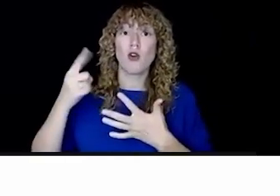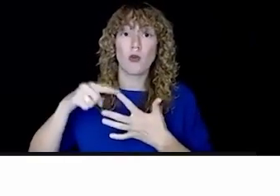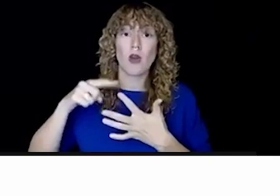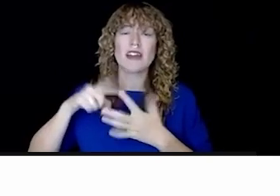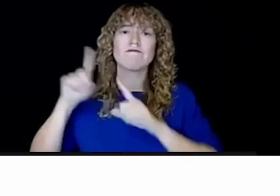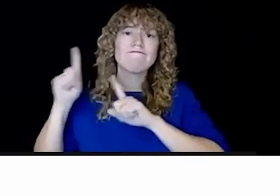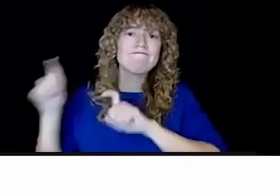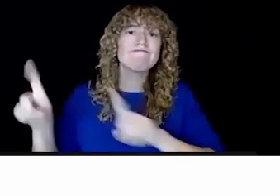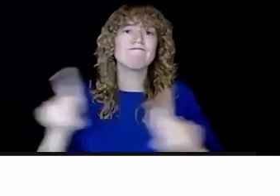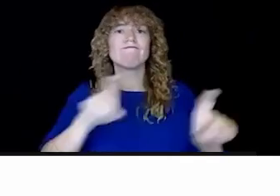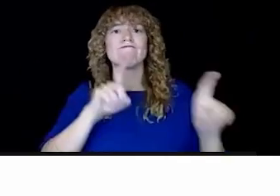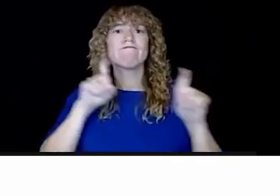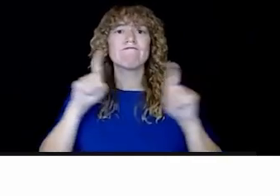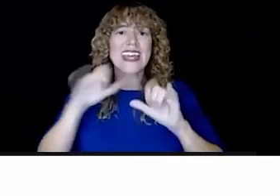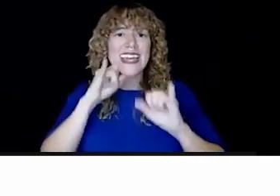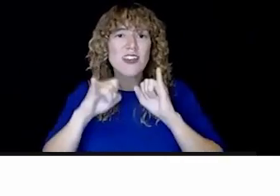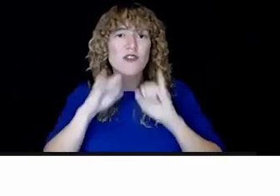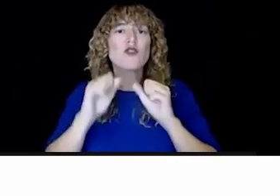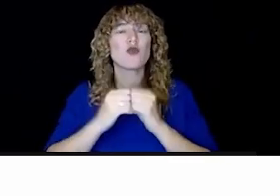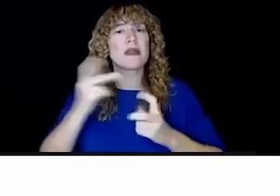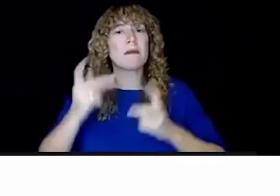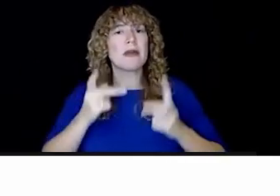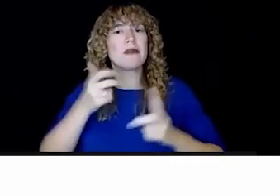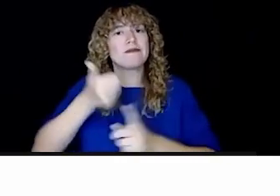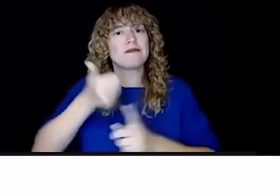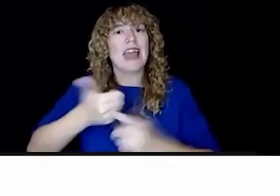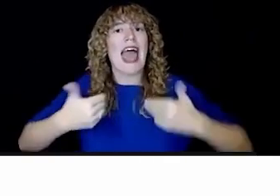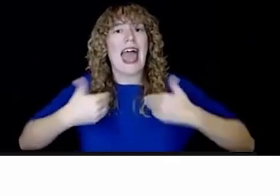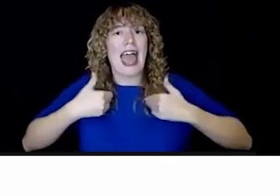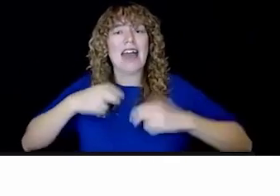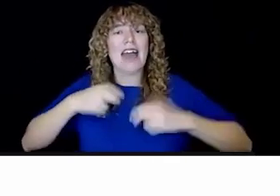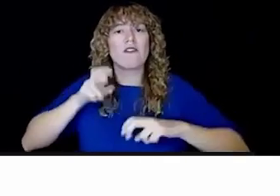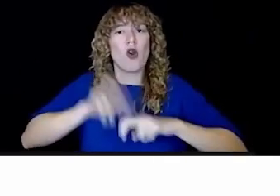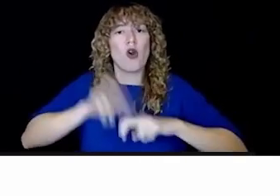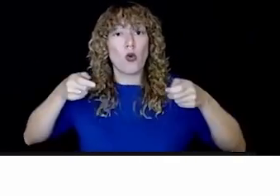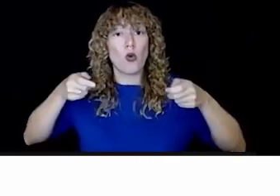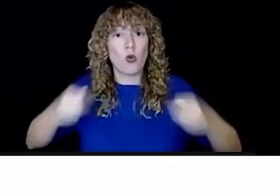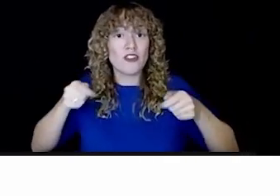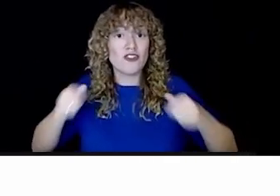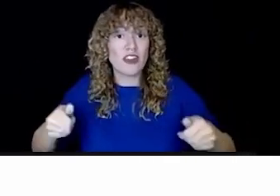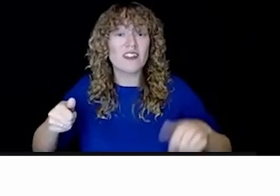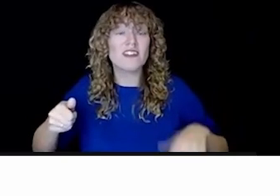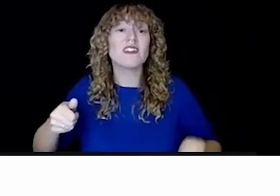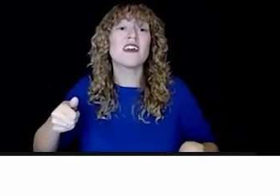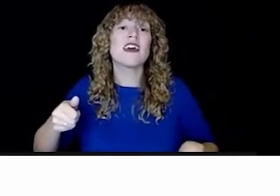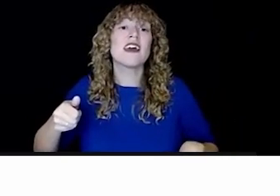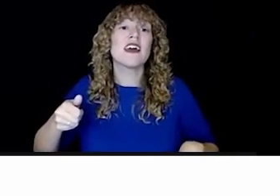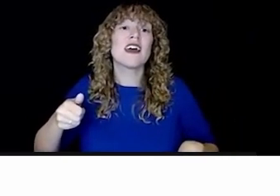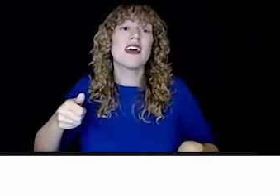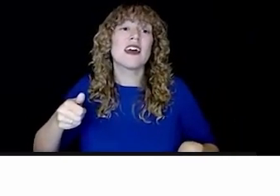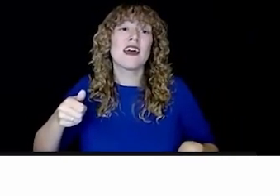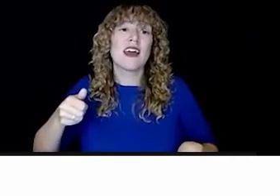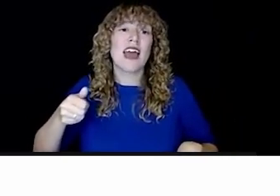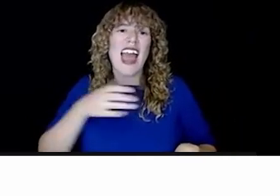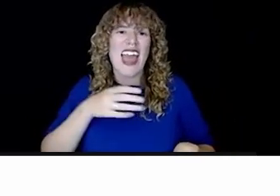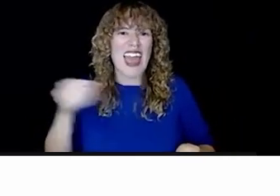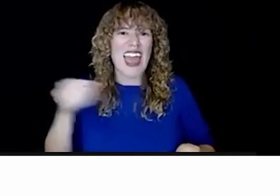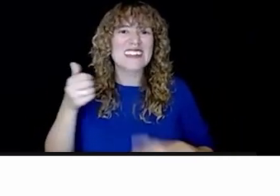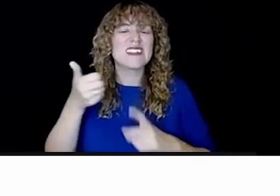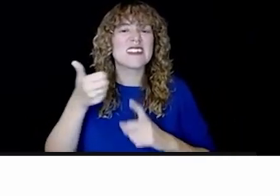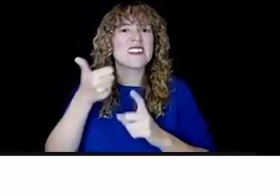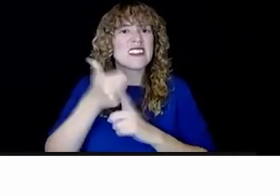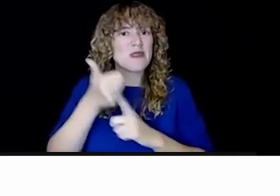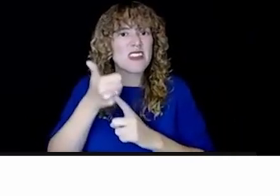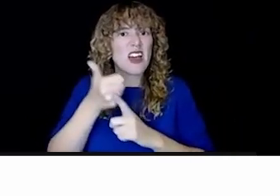travelers who use mobility devices. Specifically, people who complete the survey will be people who have traveled with a